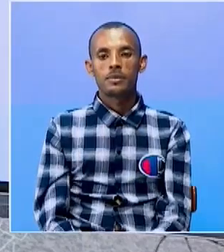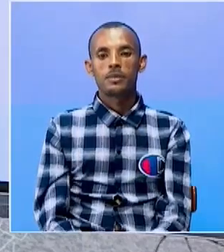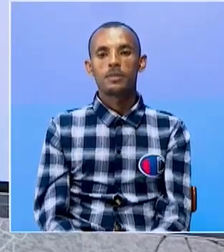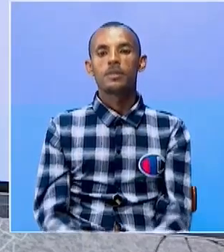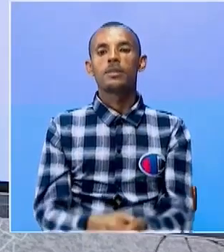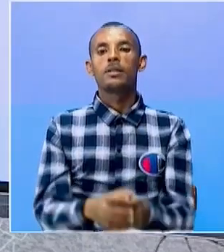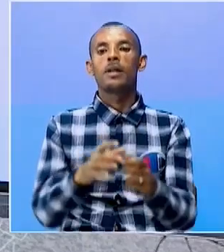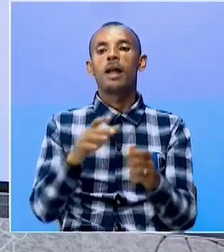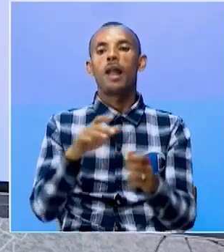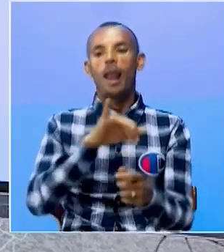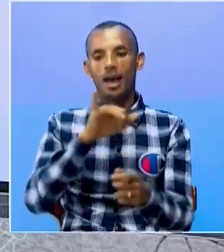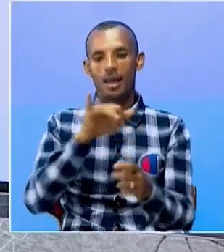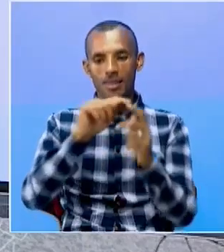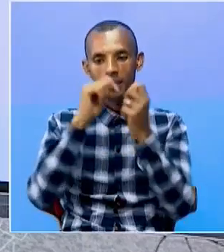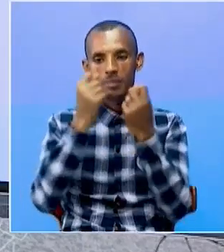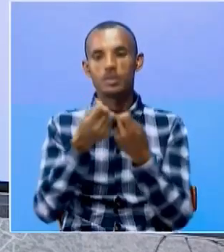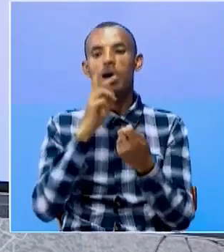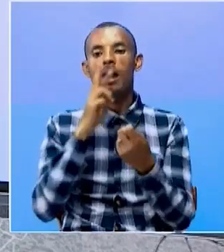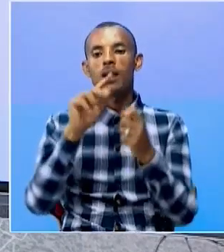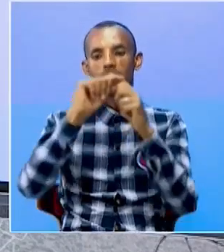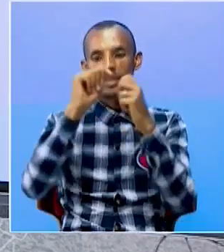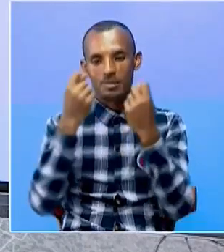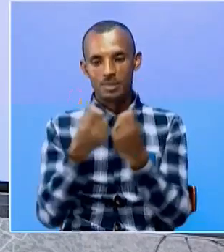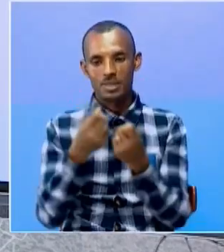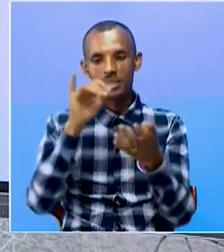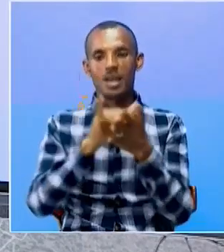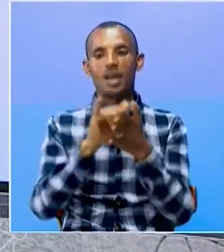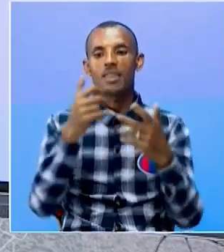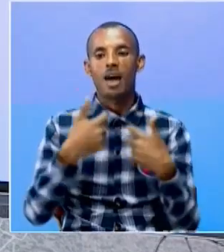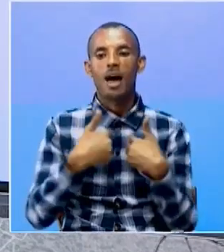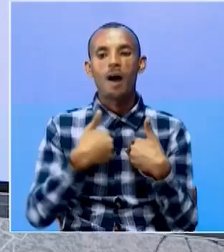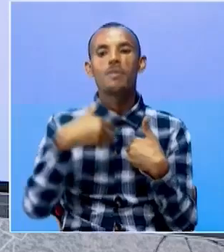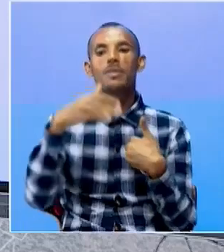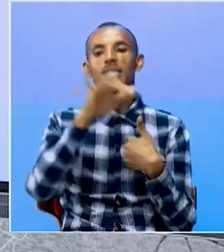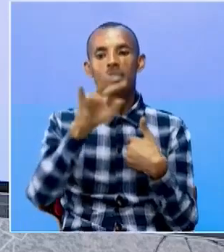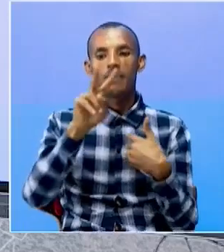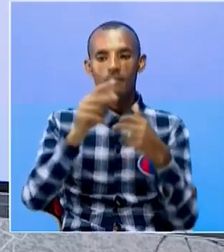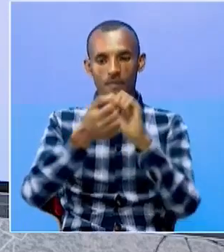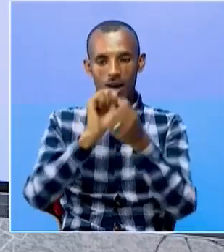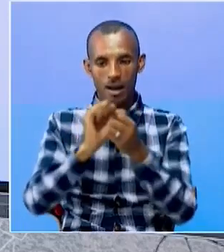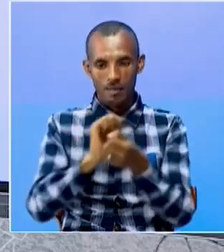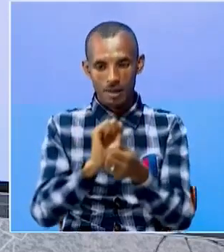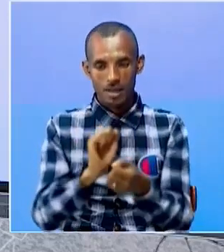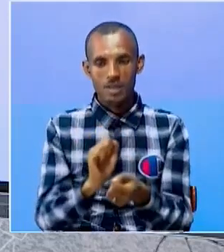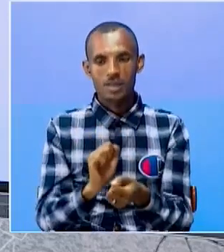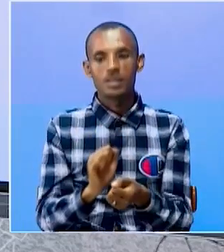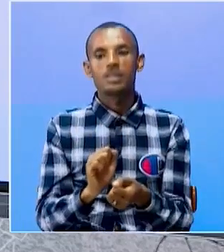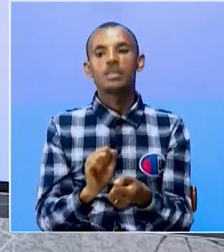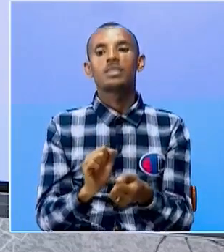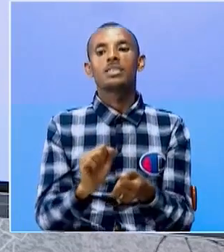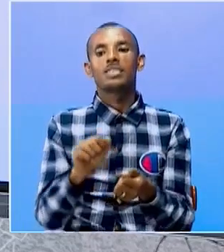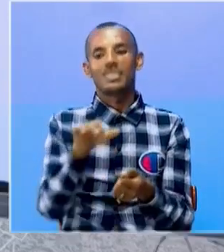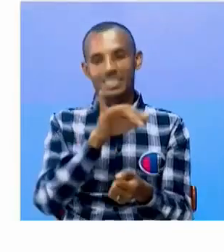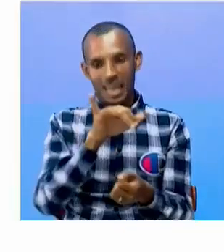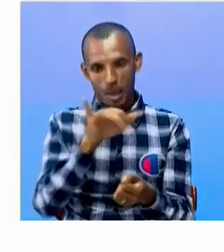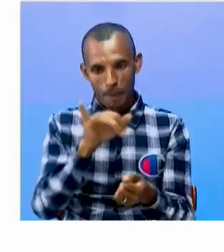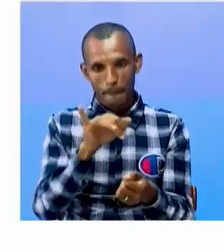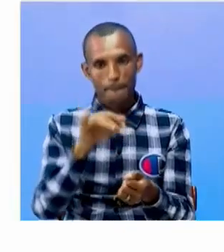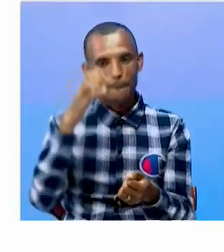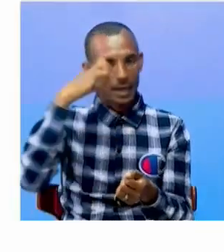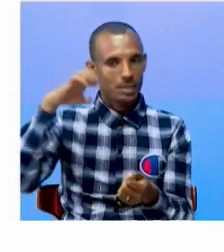Like terms are terms that have the same variable with same exponent.